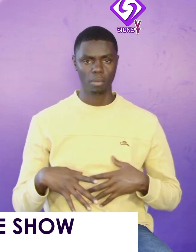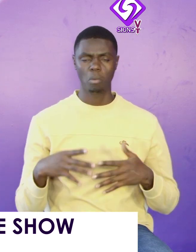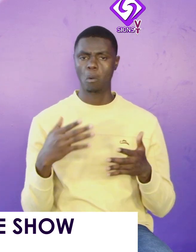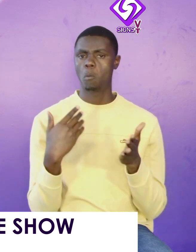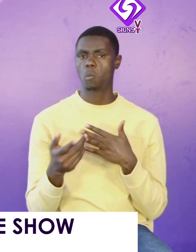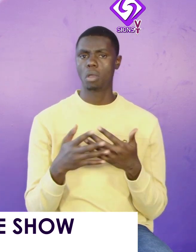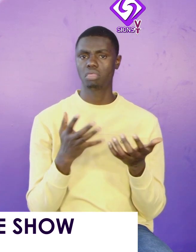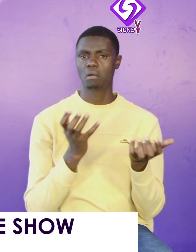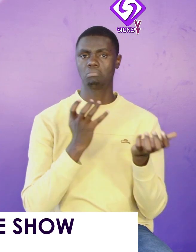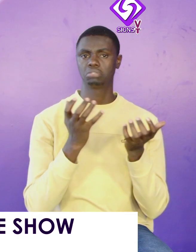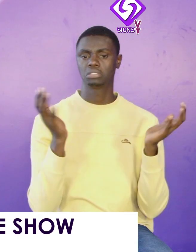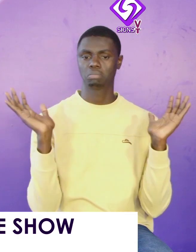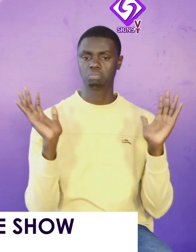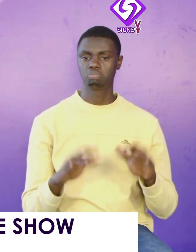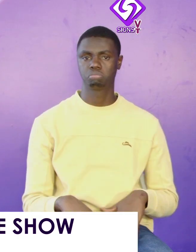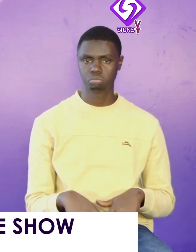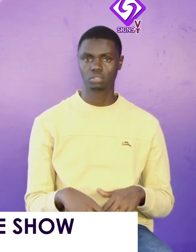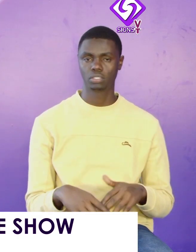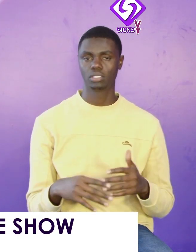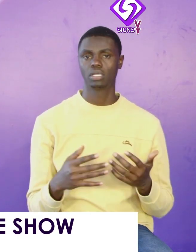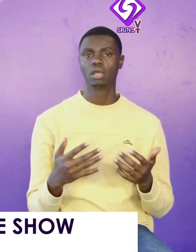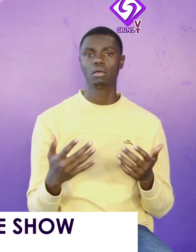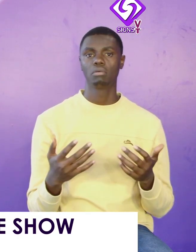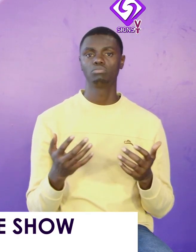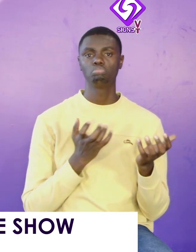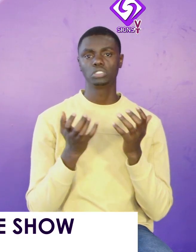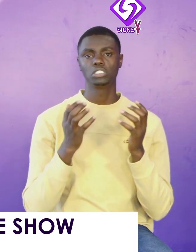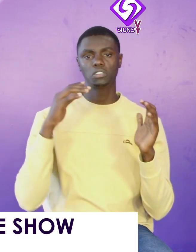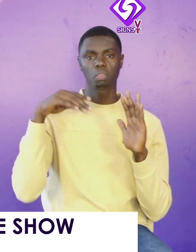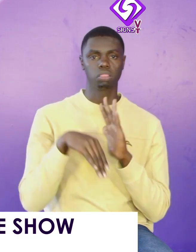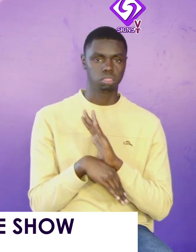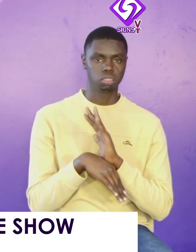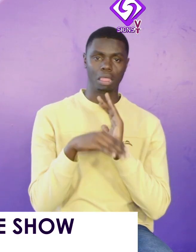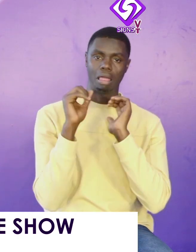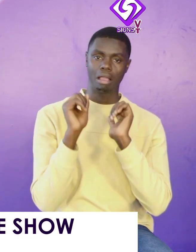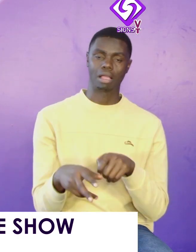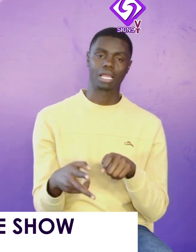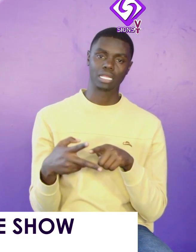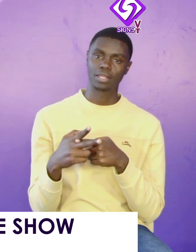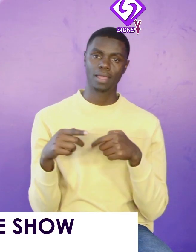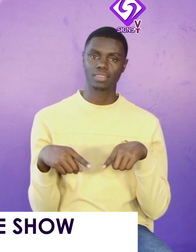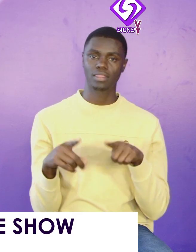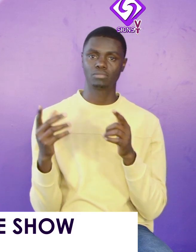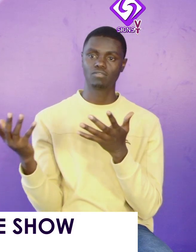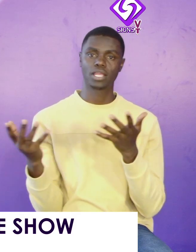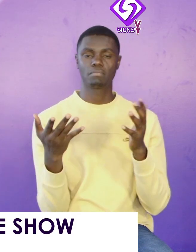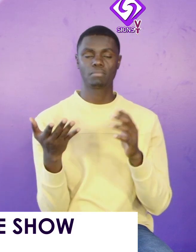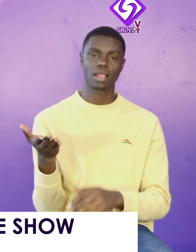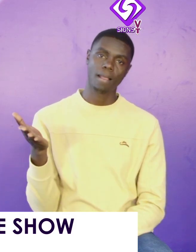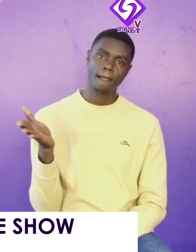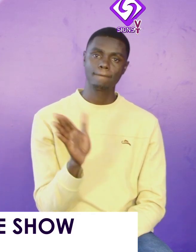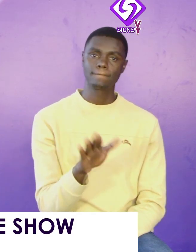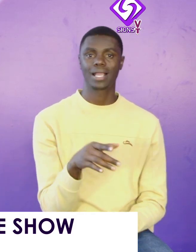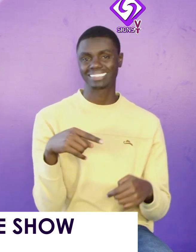businesses burnt down, maybe the way your business burnt down, they can repair themselves and bring back themselves to places